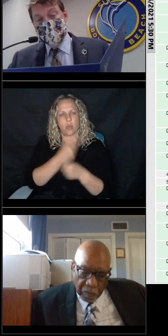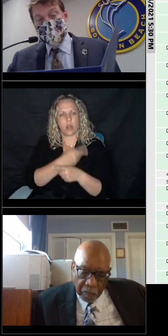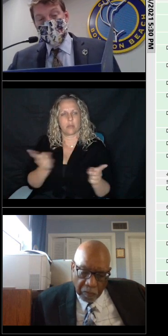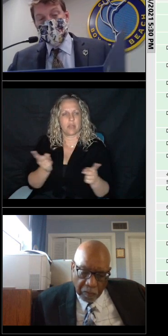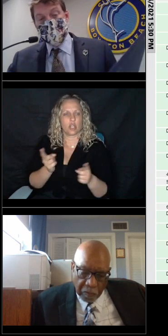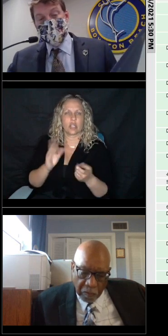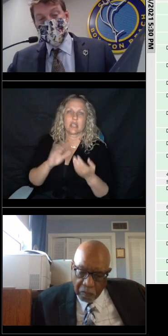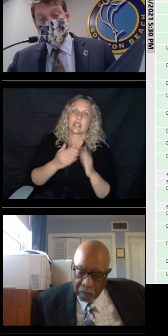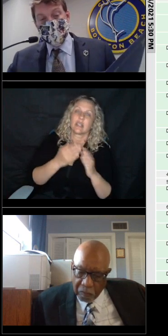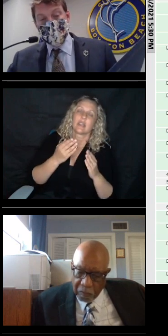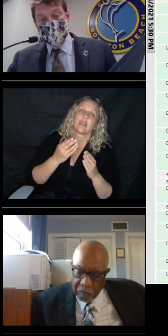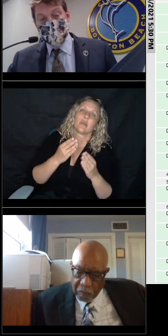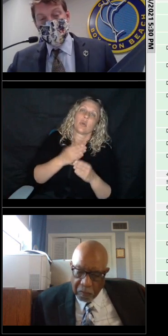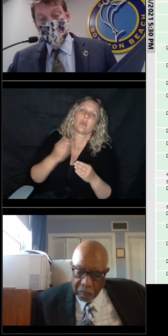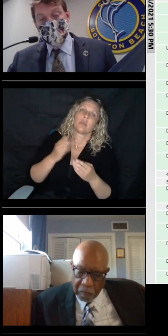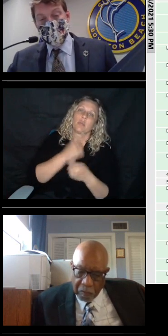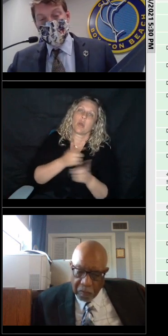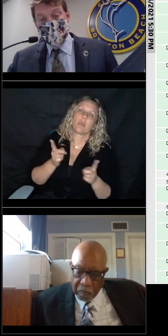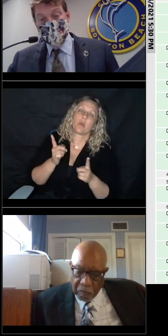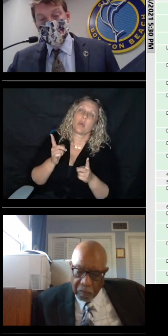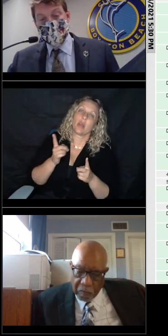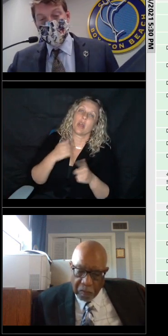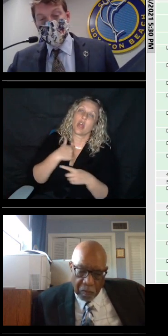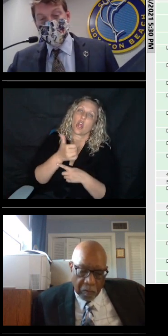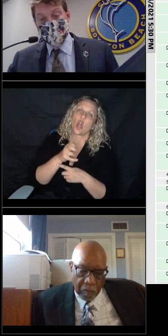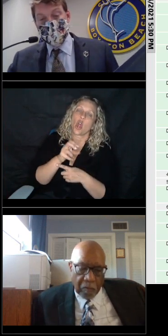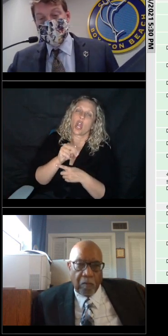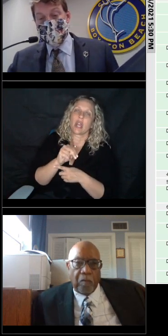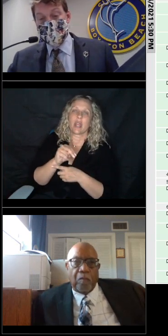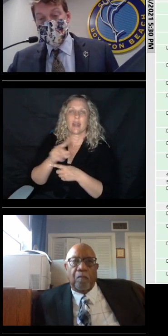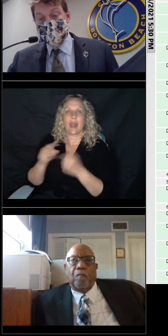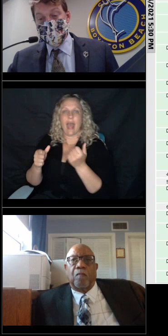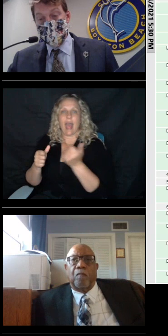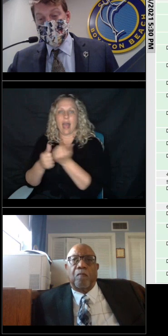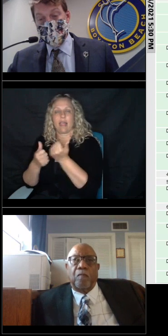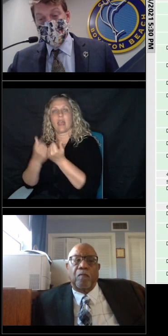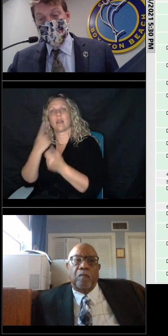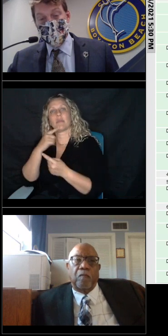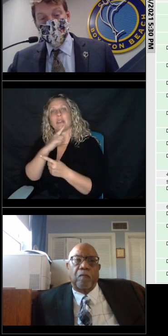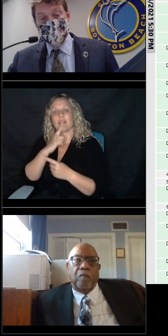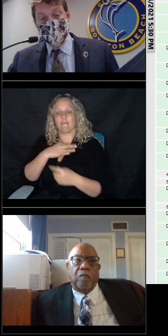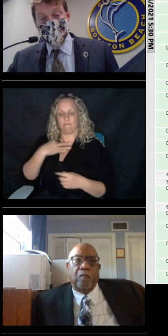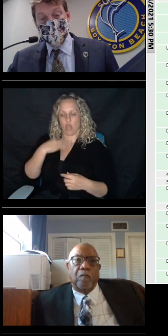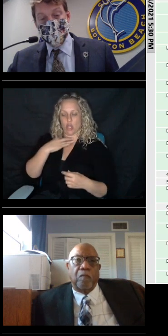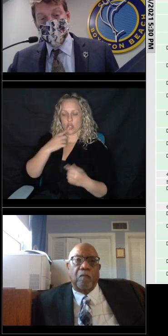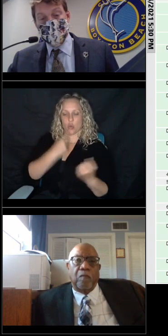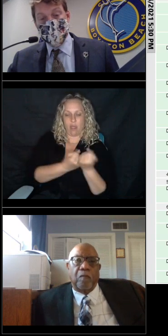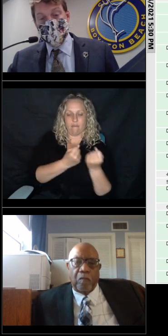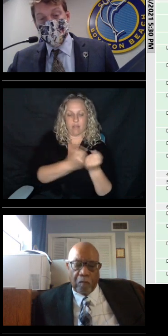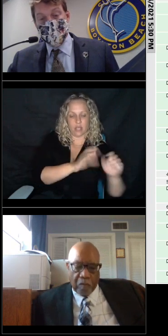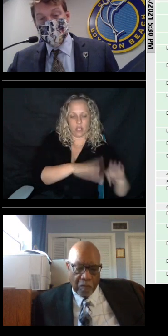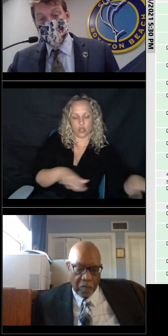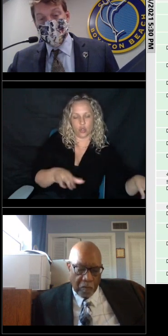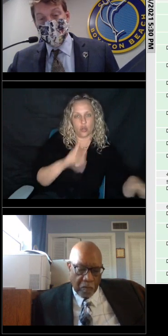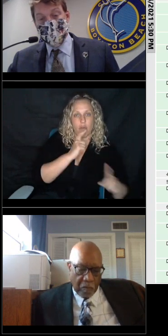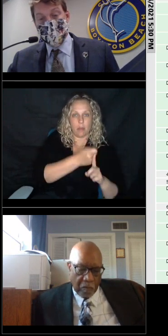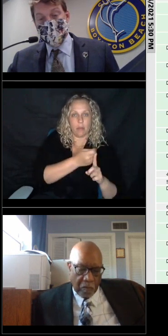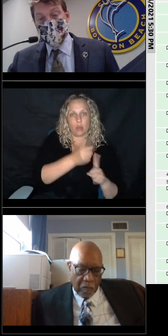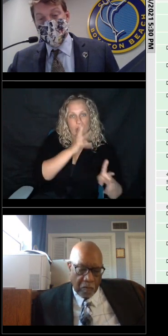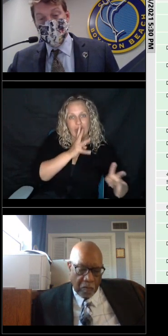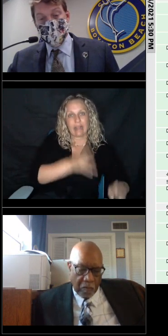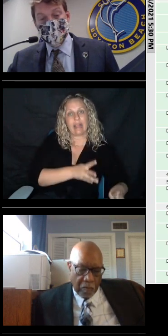City of Boynton Beach Proclamation. Whereas the Guardian Ad Litem program is a force of volunteers who advocate on behalf of children who have been abused, neglected,